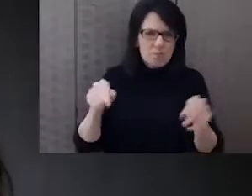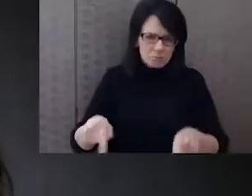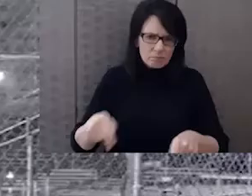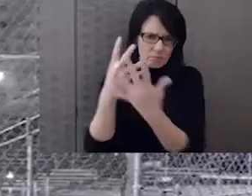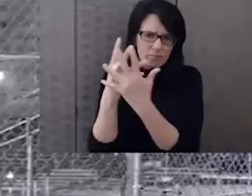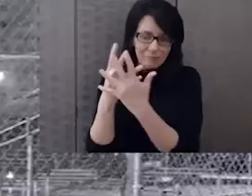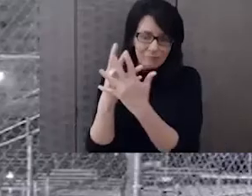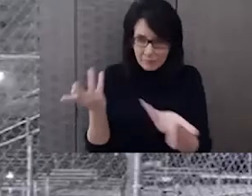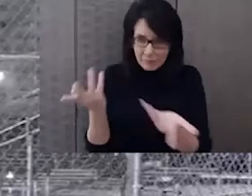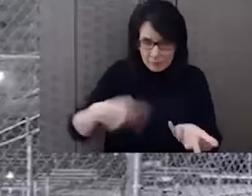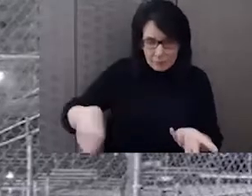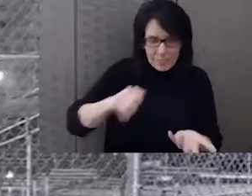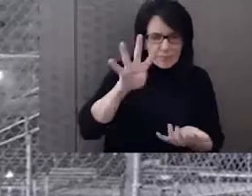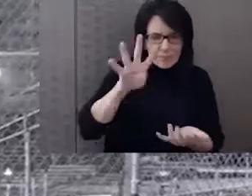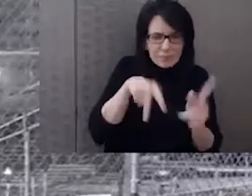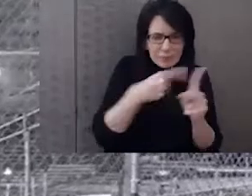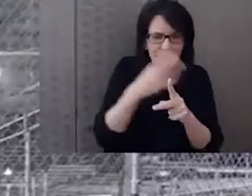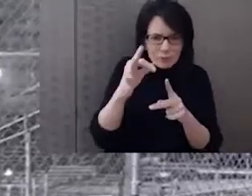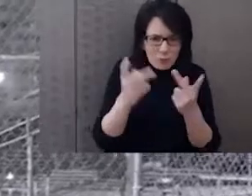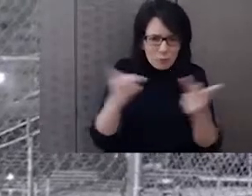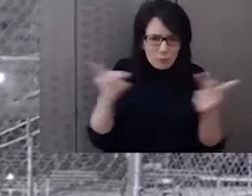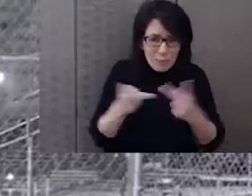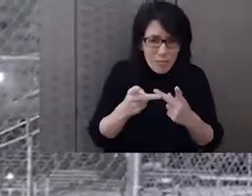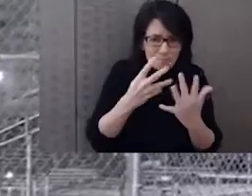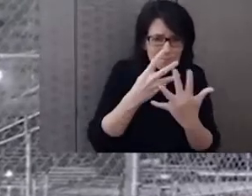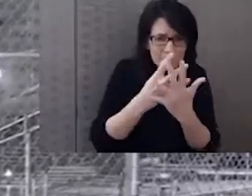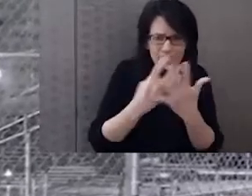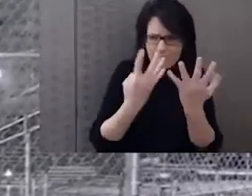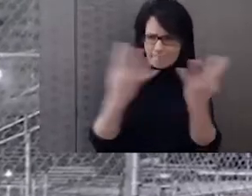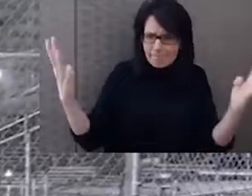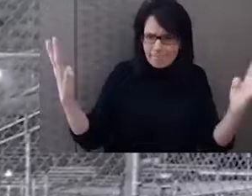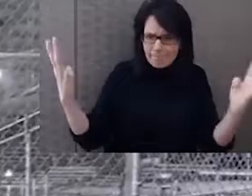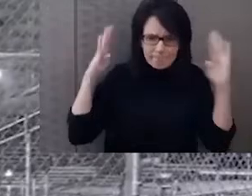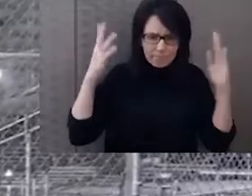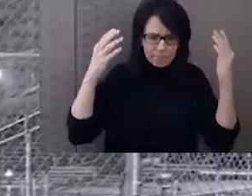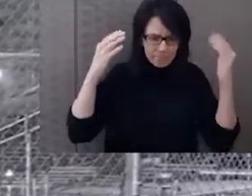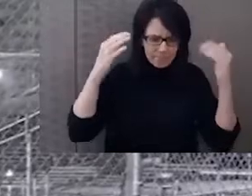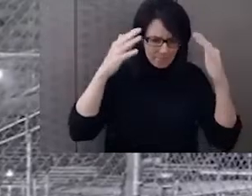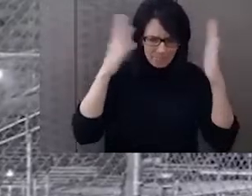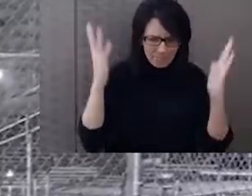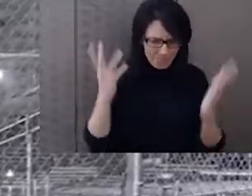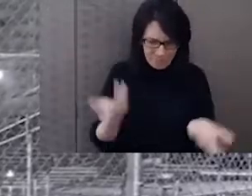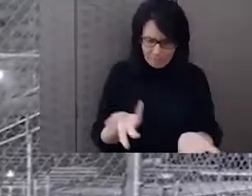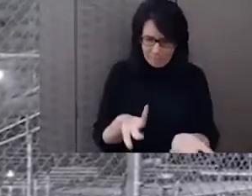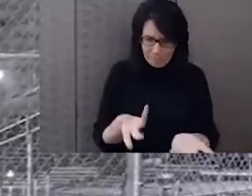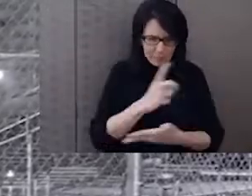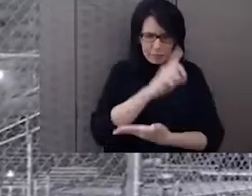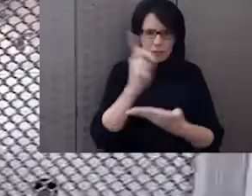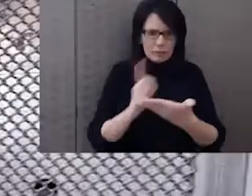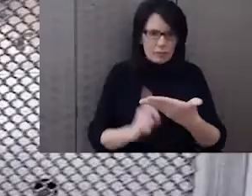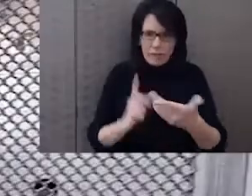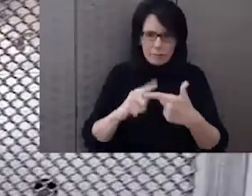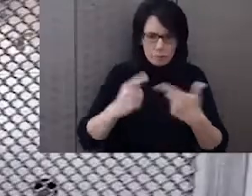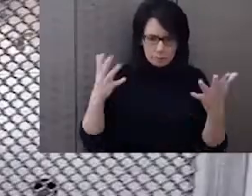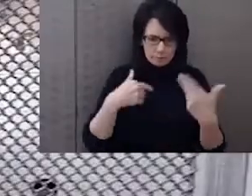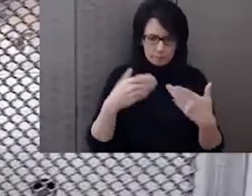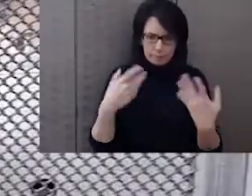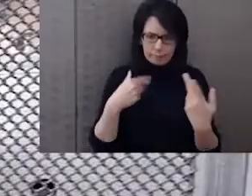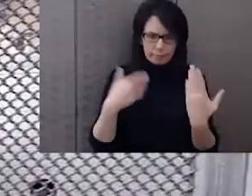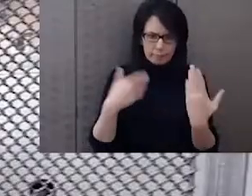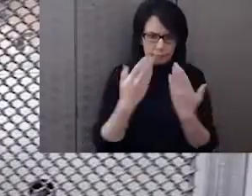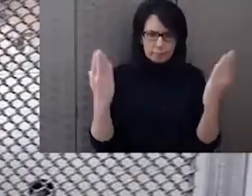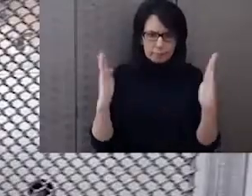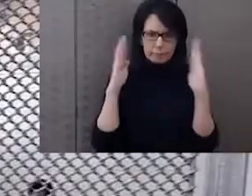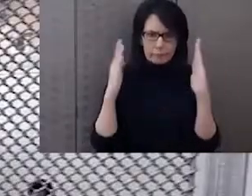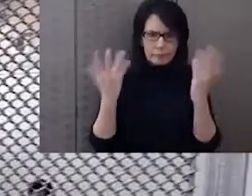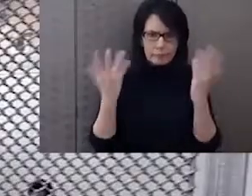in these detention facilities because they're designed to be like super spreaders. People are confined in